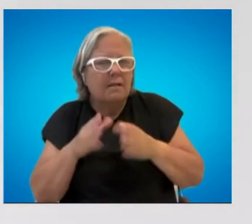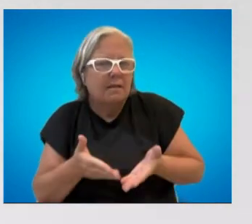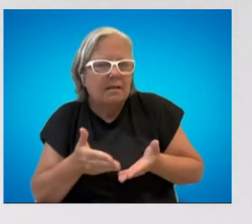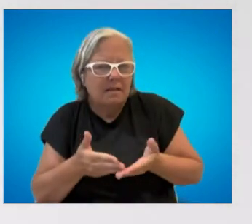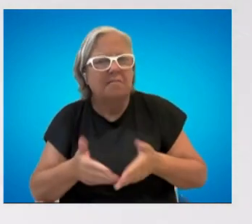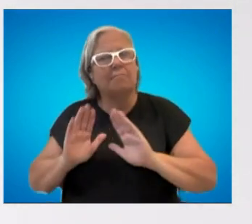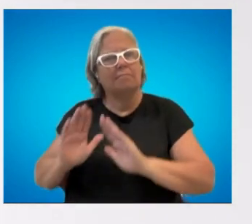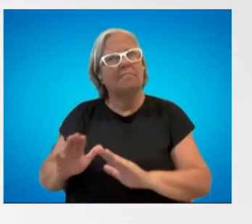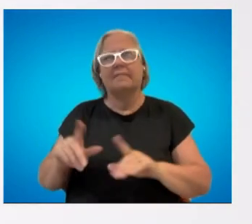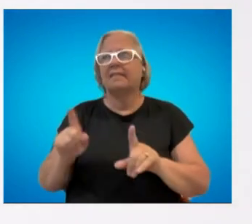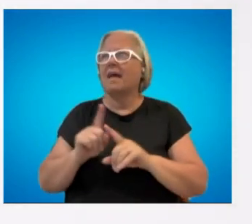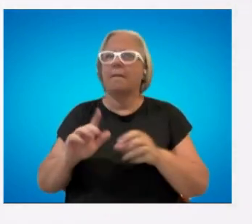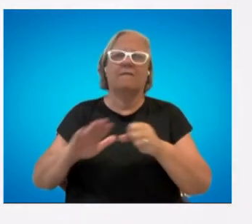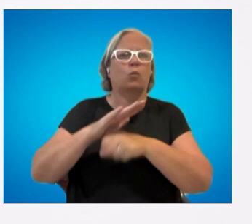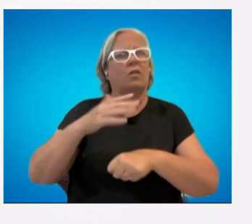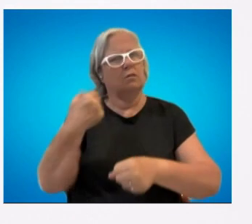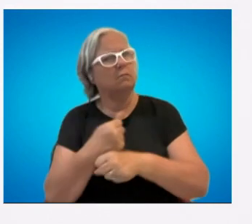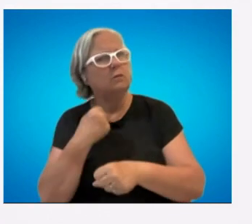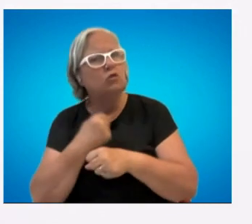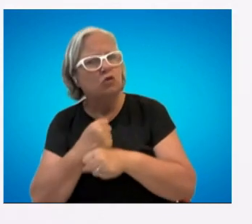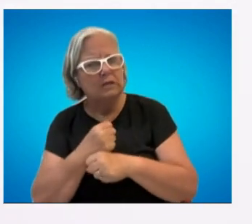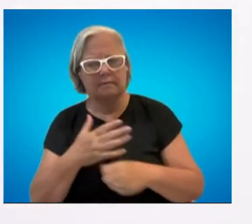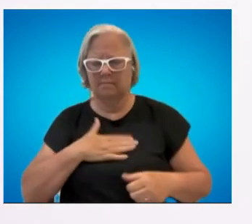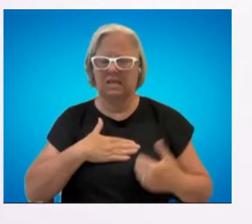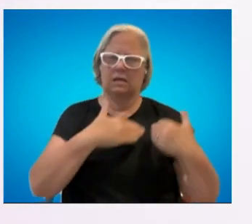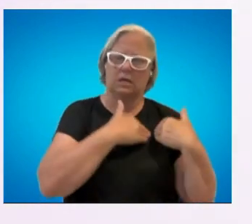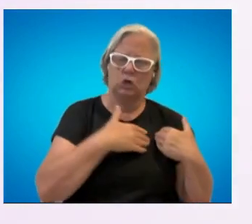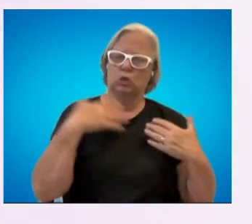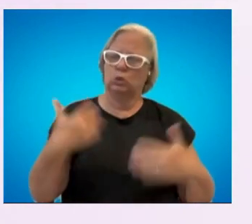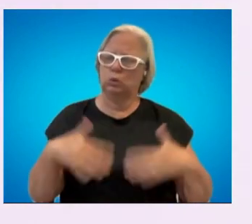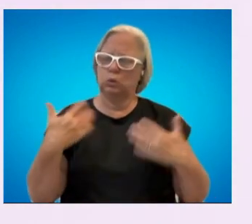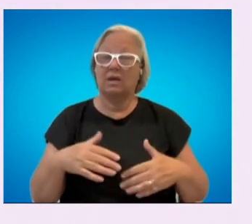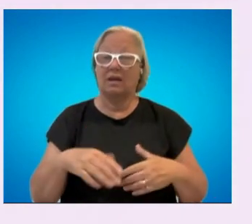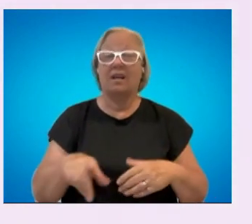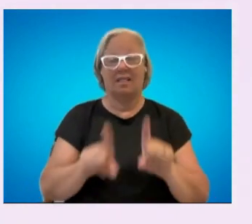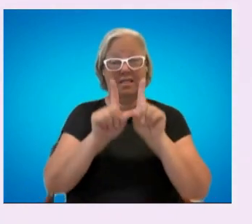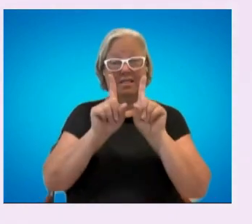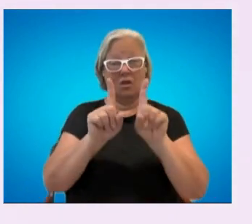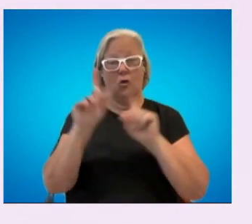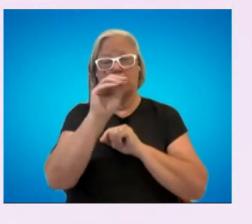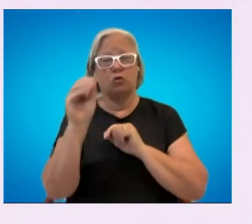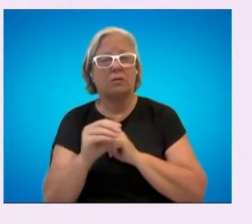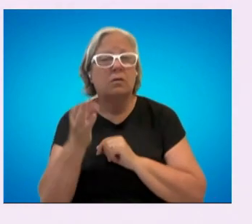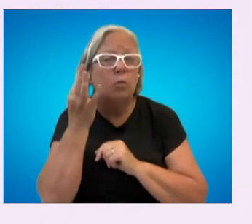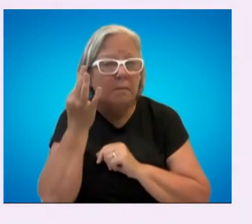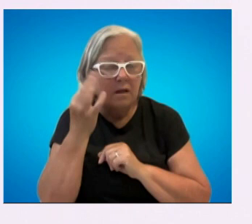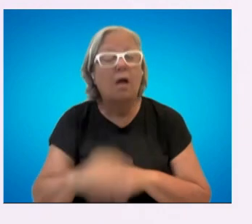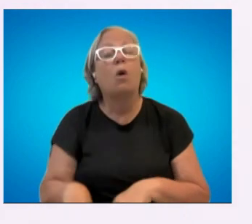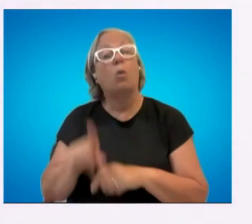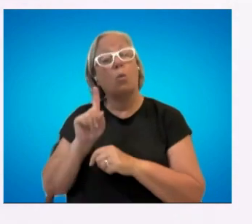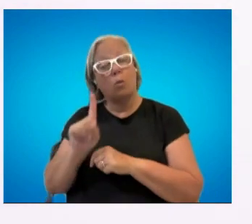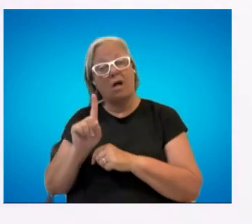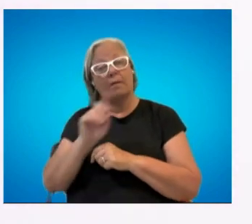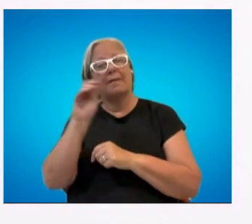intensive work. We have 11% of women and only 1% of men who